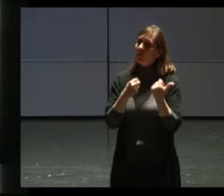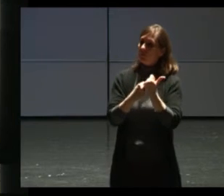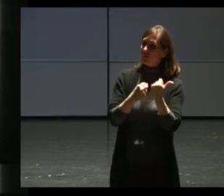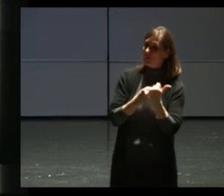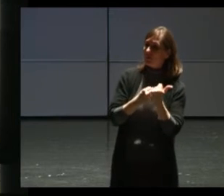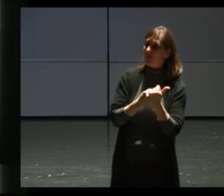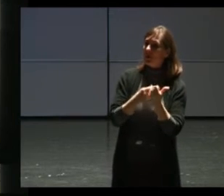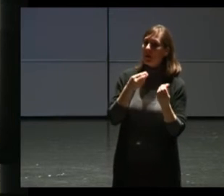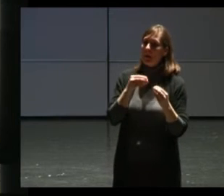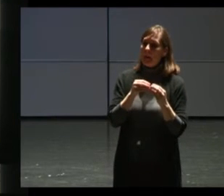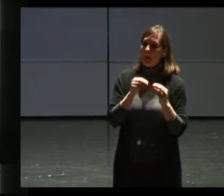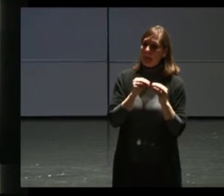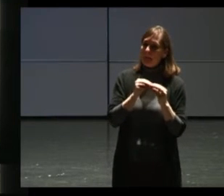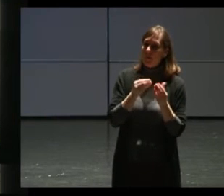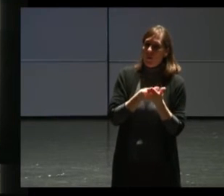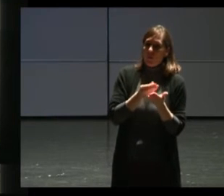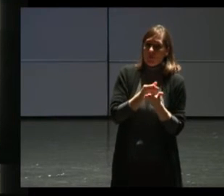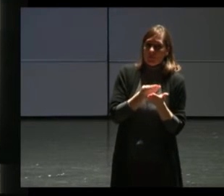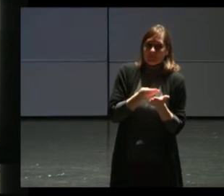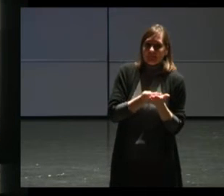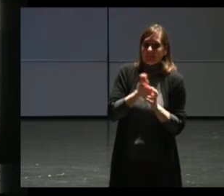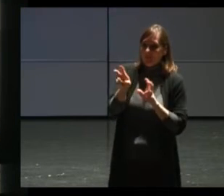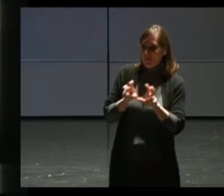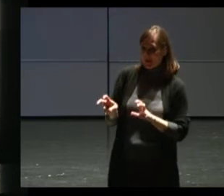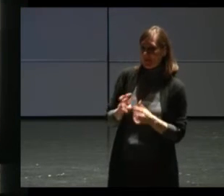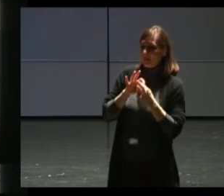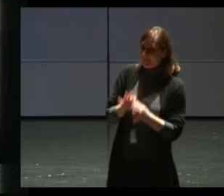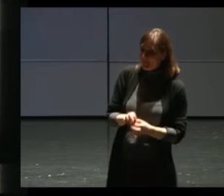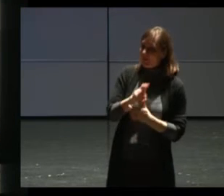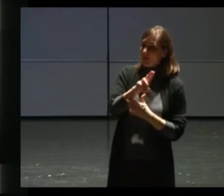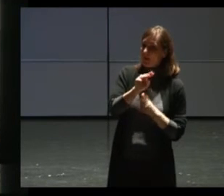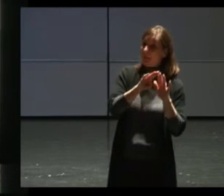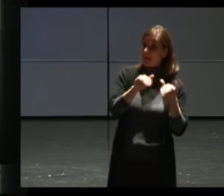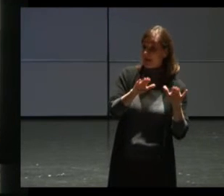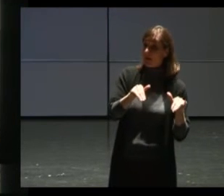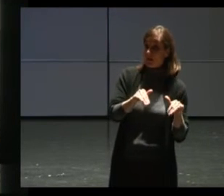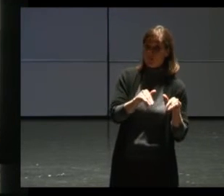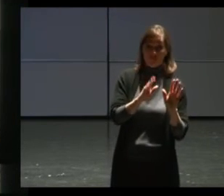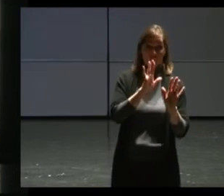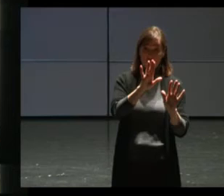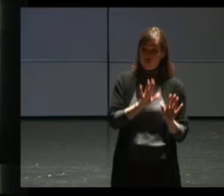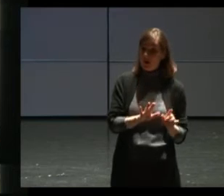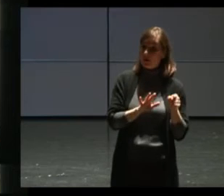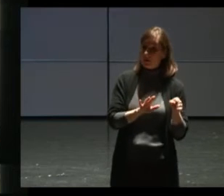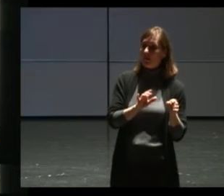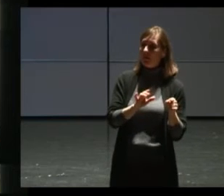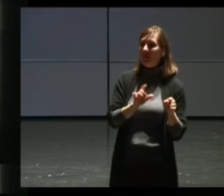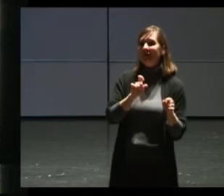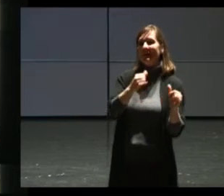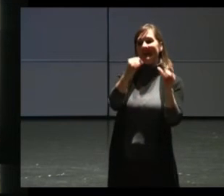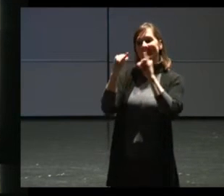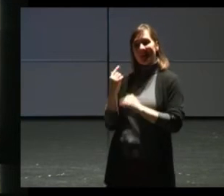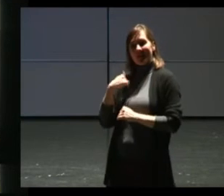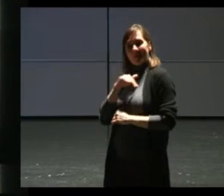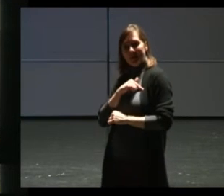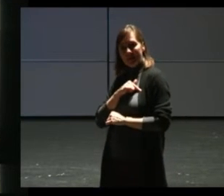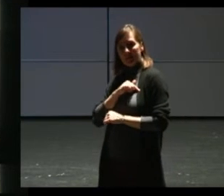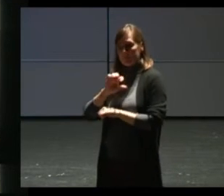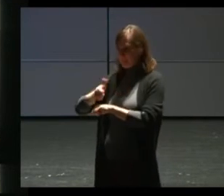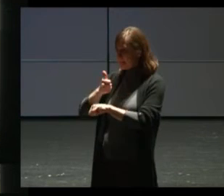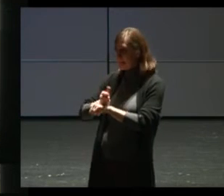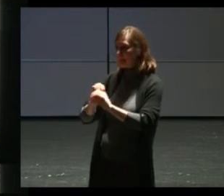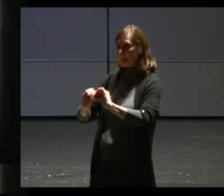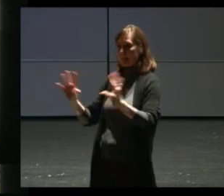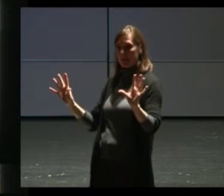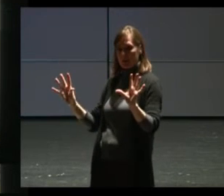additional investments in the UW system, we too need to have a strong platform that's clear, that says, not just